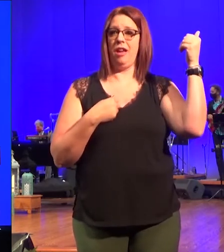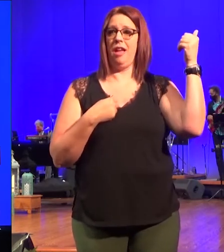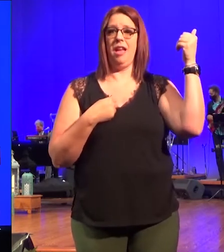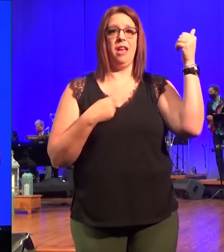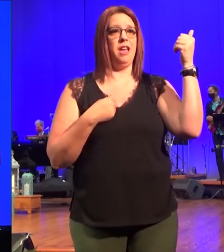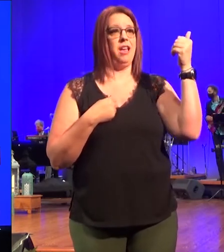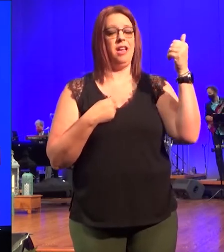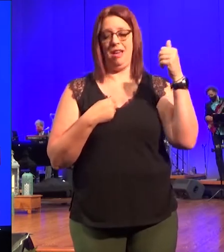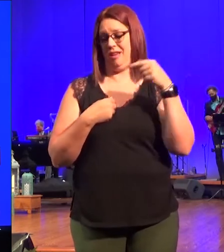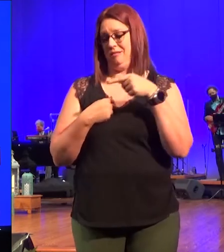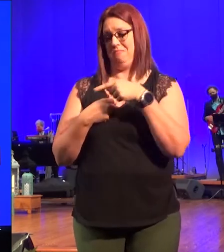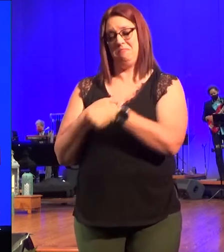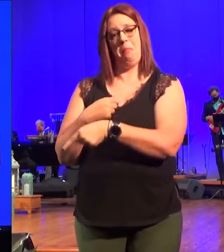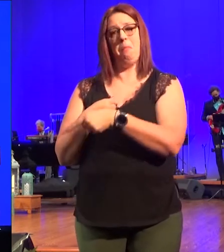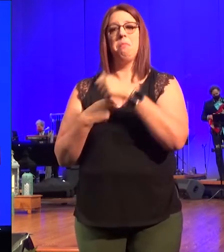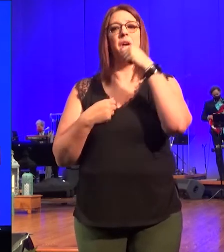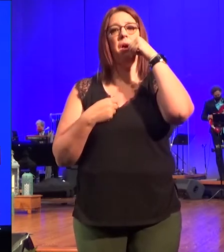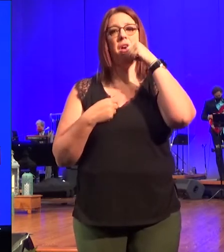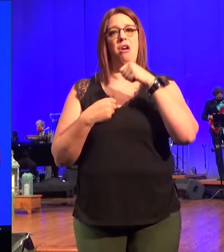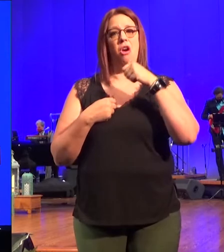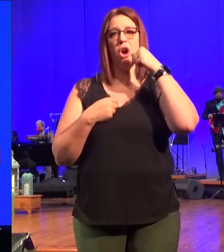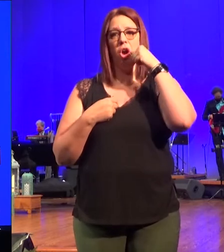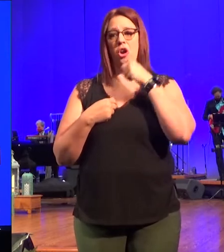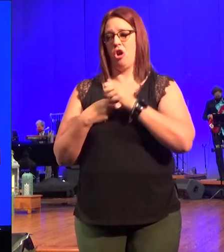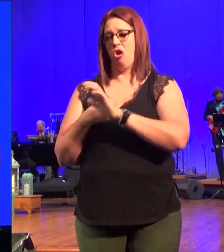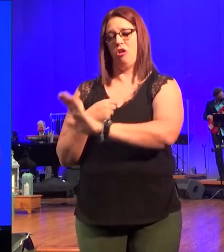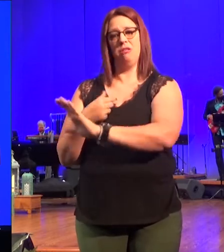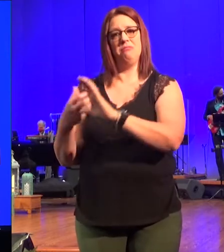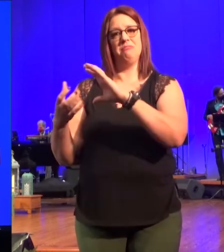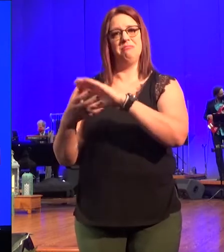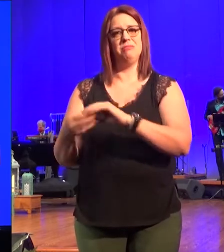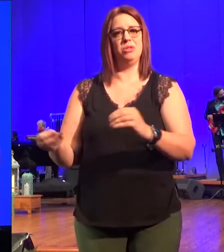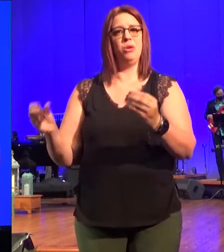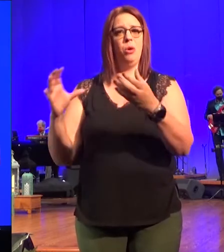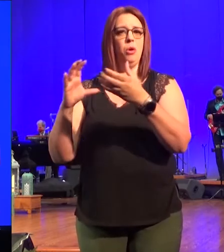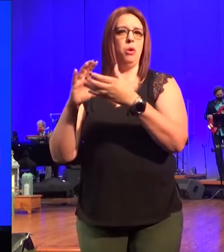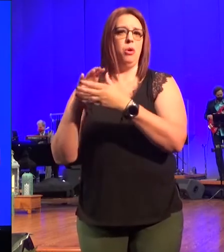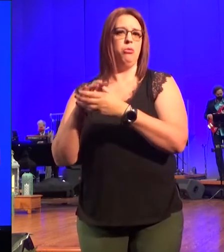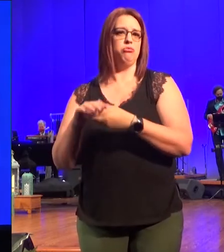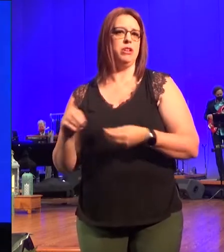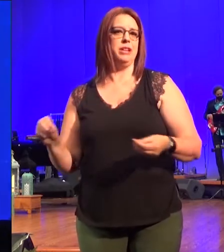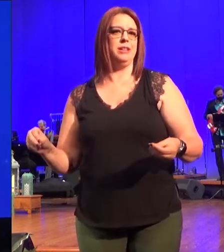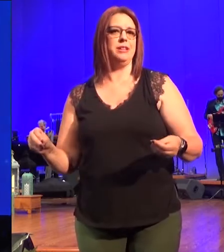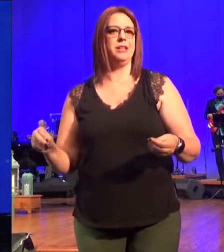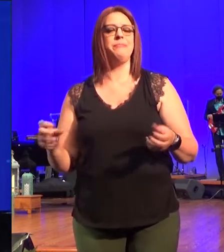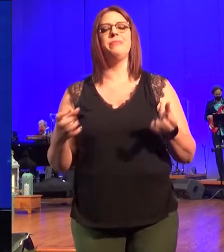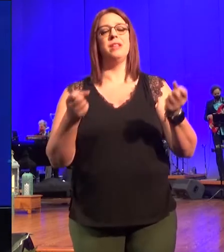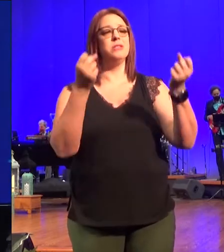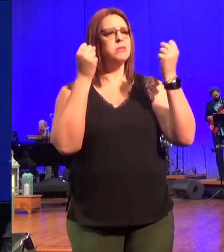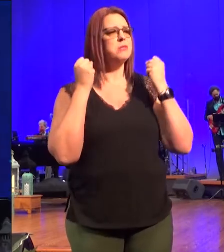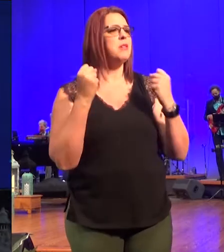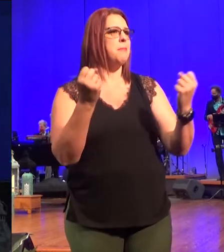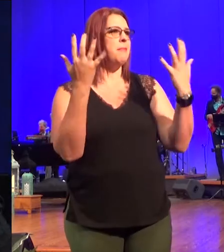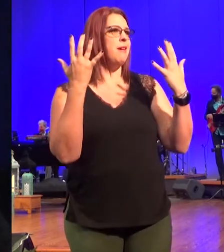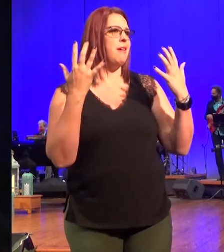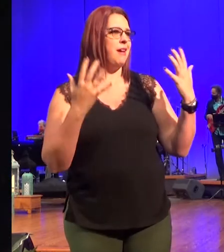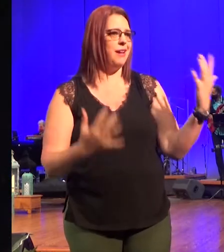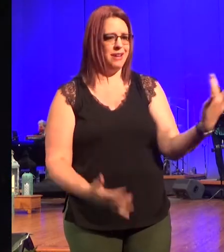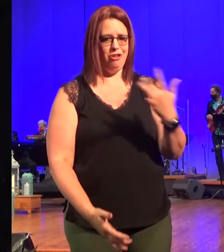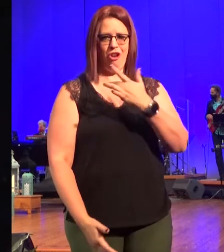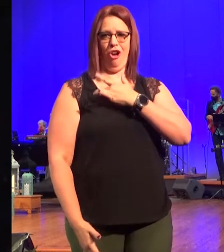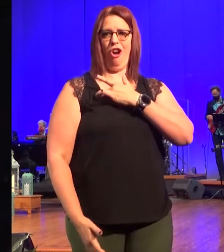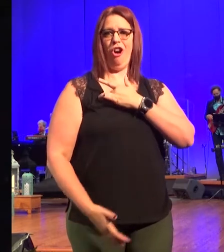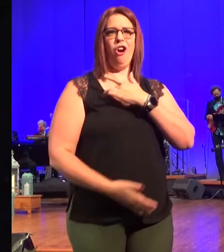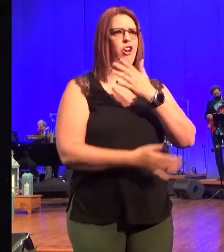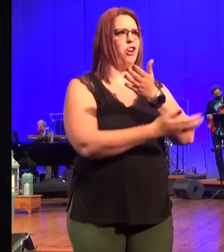that child, that song of Bernadette. So many hearts I